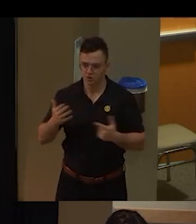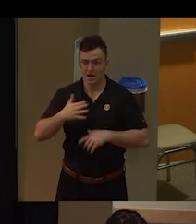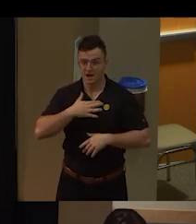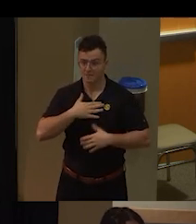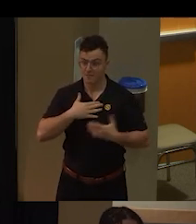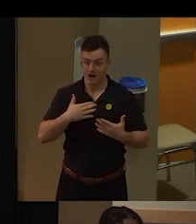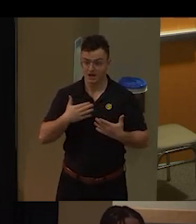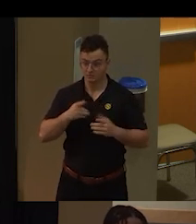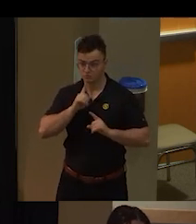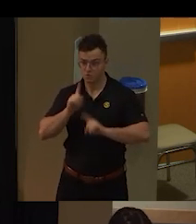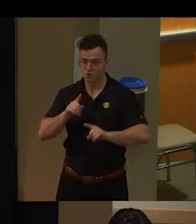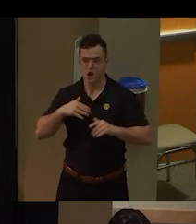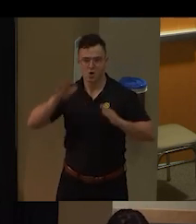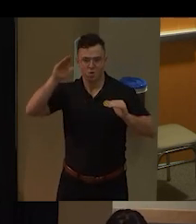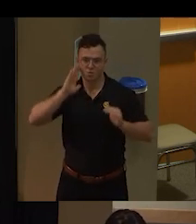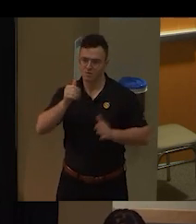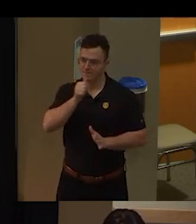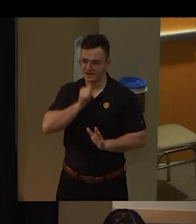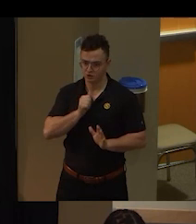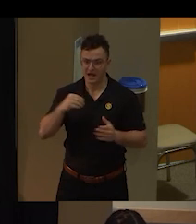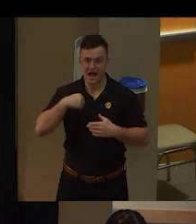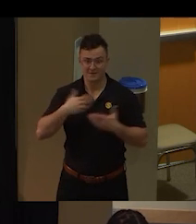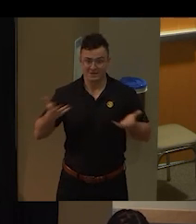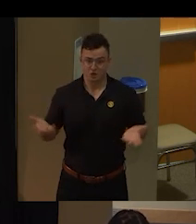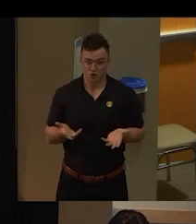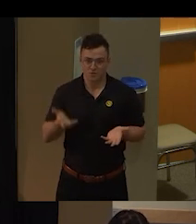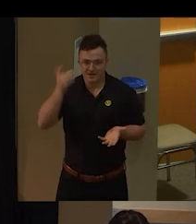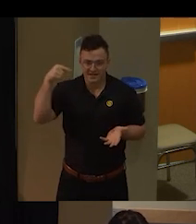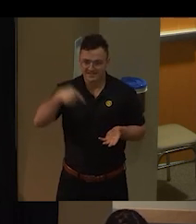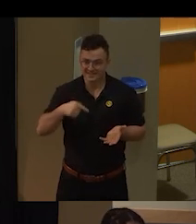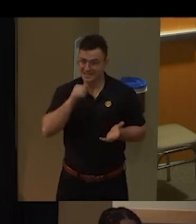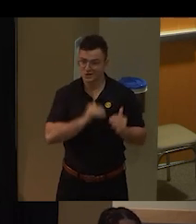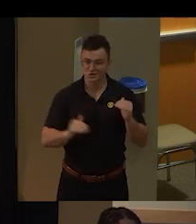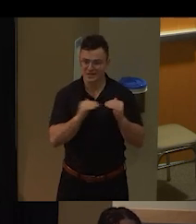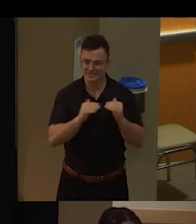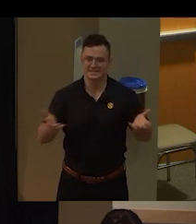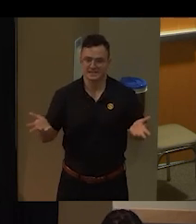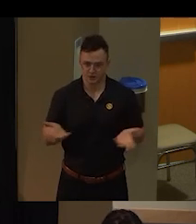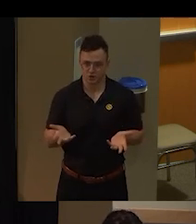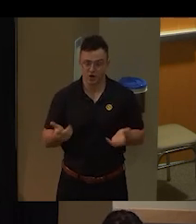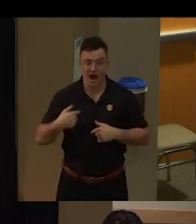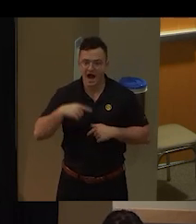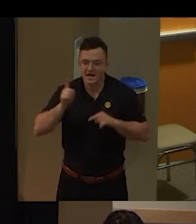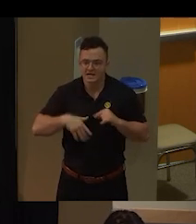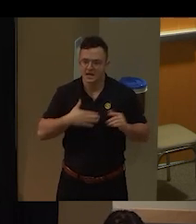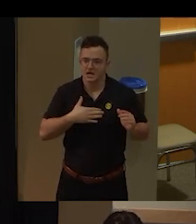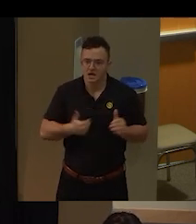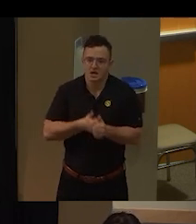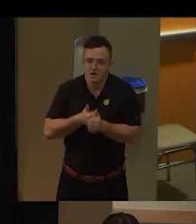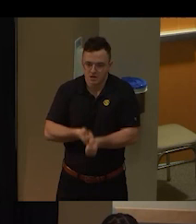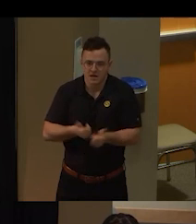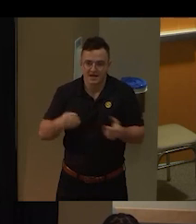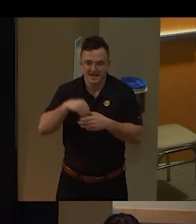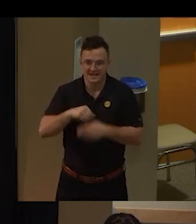and reasonable terms. I am in Birmingham because injustice is here. I cannot sit idly by in Atlanta and not